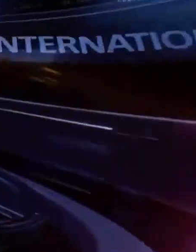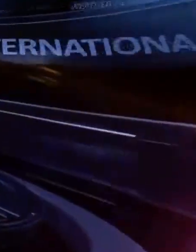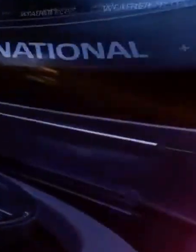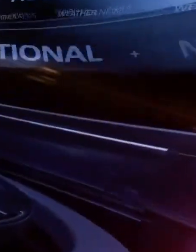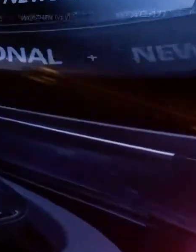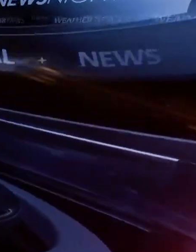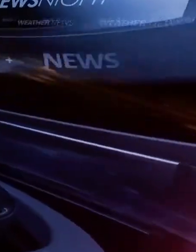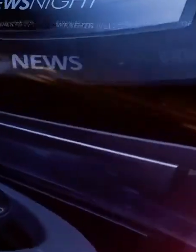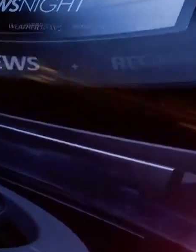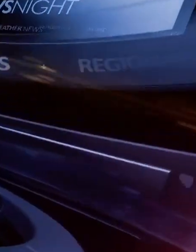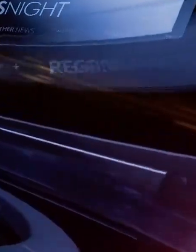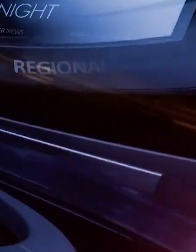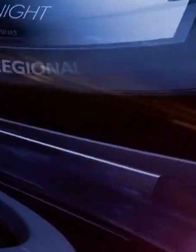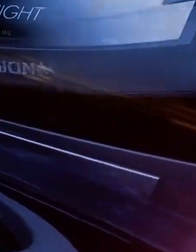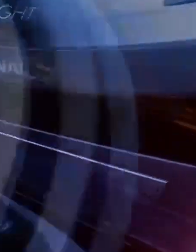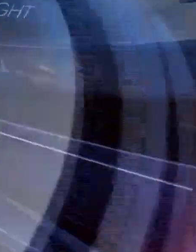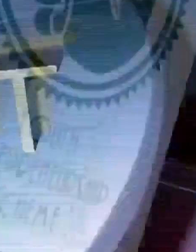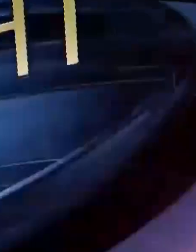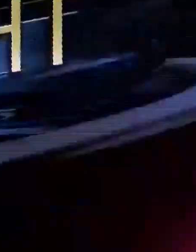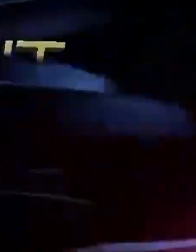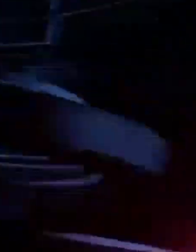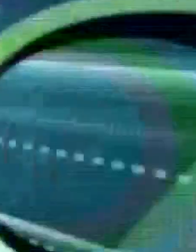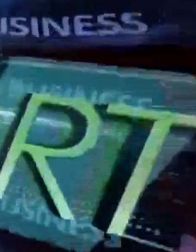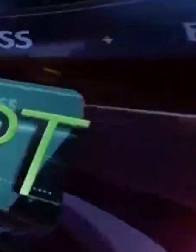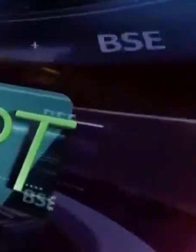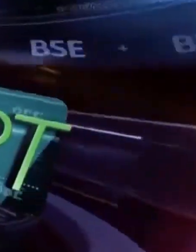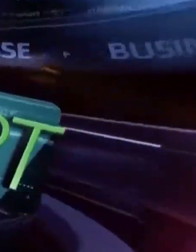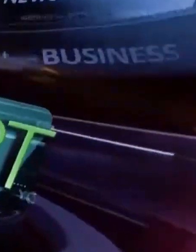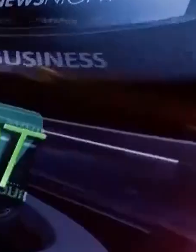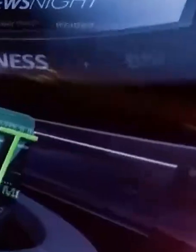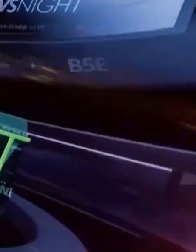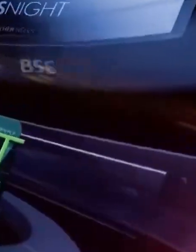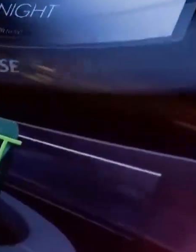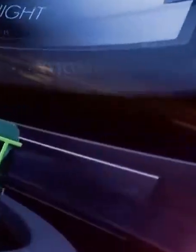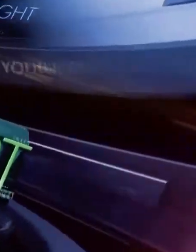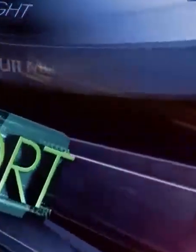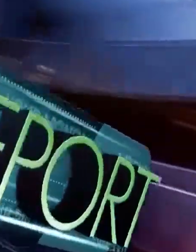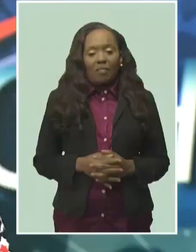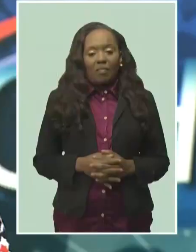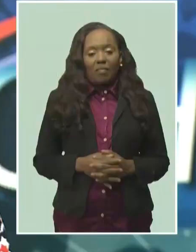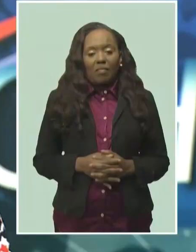young entrepreneurs from idea to enterprise.